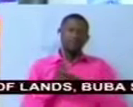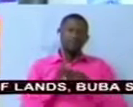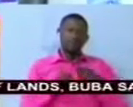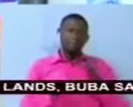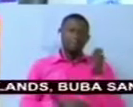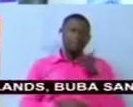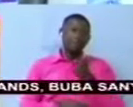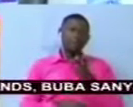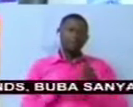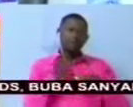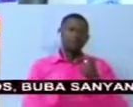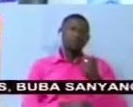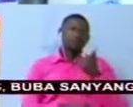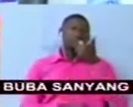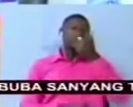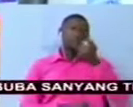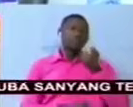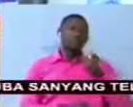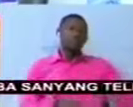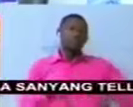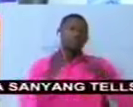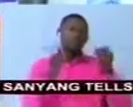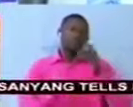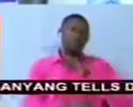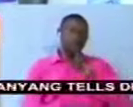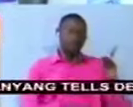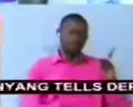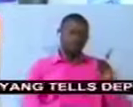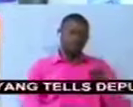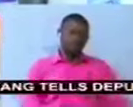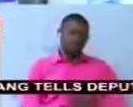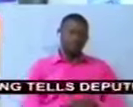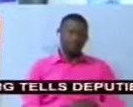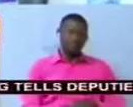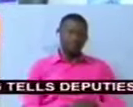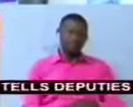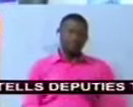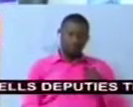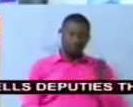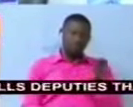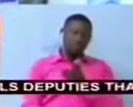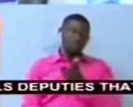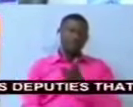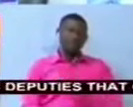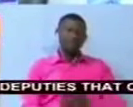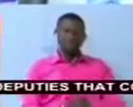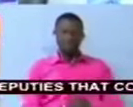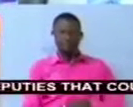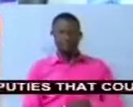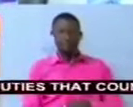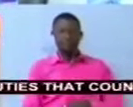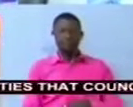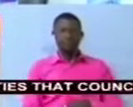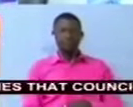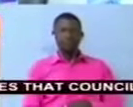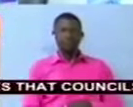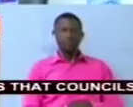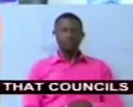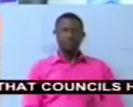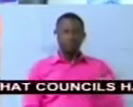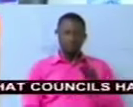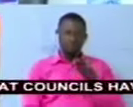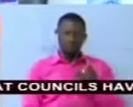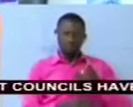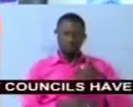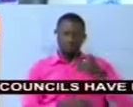la charge. $60,000, eh? That's what he charged, and he was paid. You dem tuti rek. Just for some